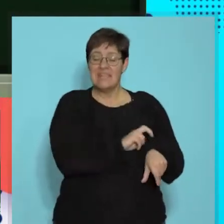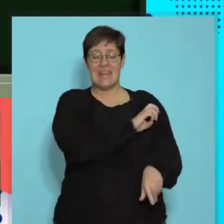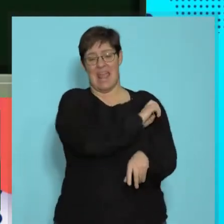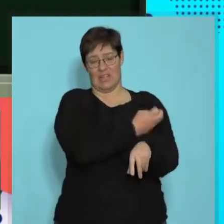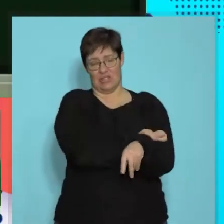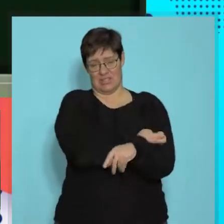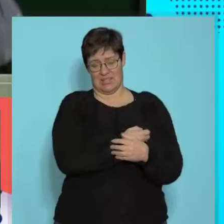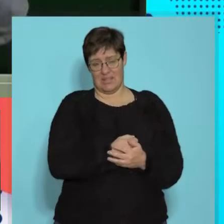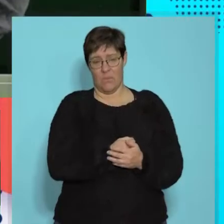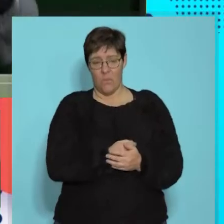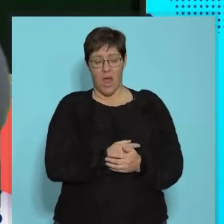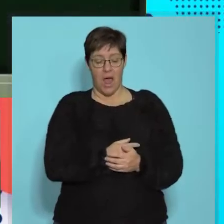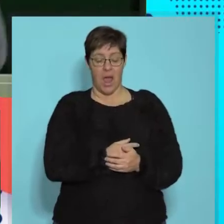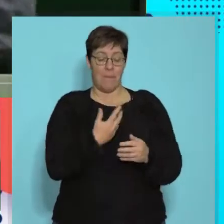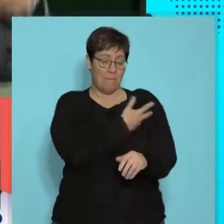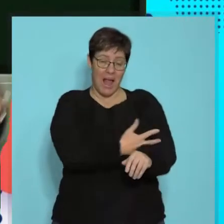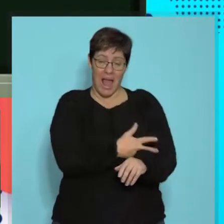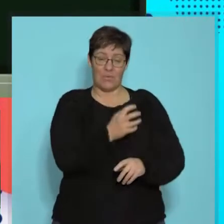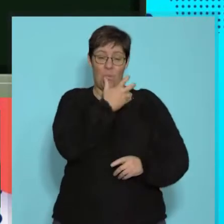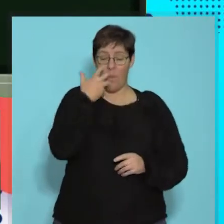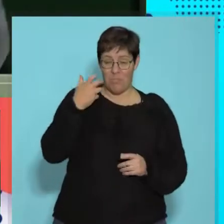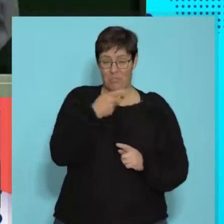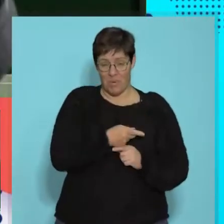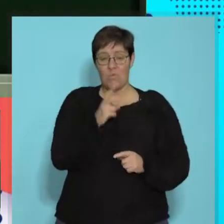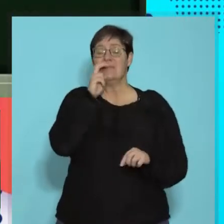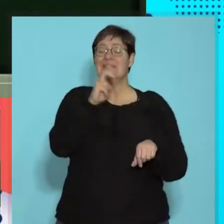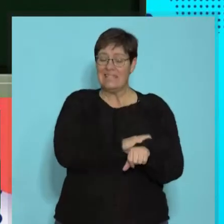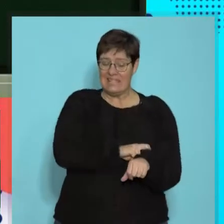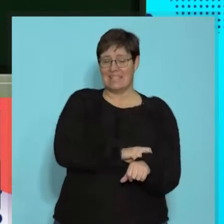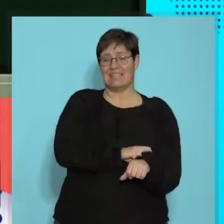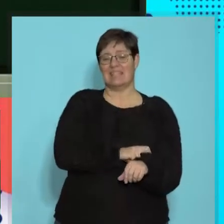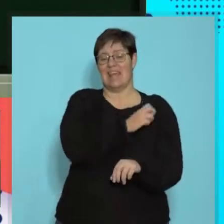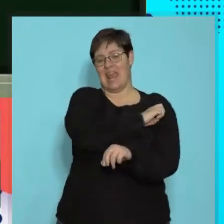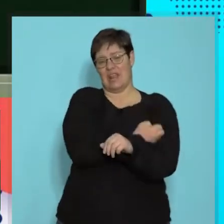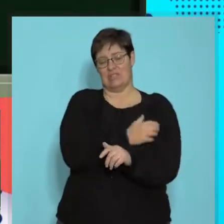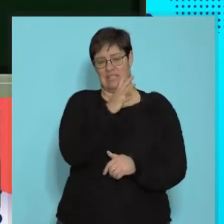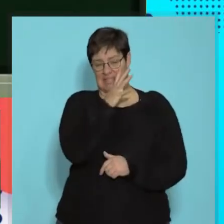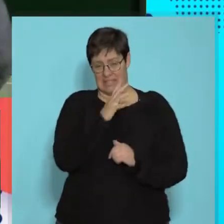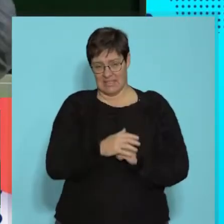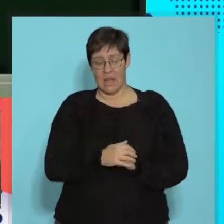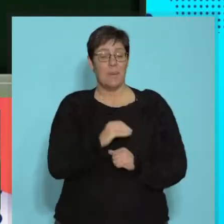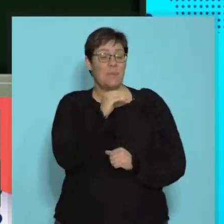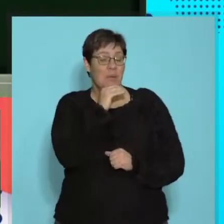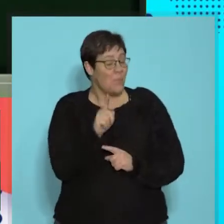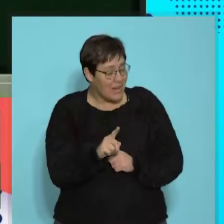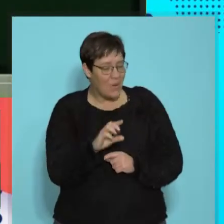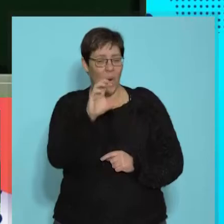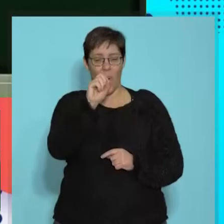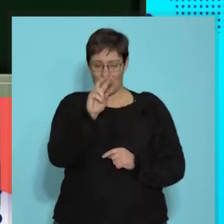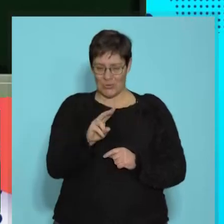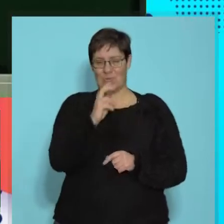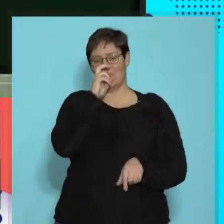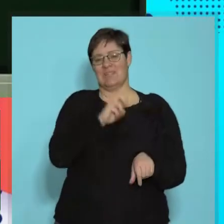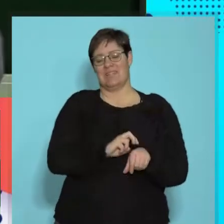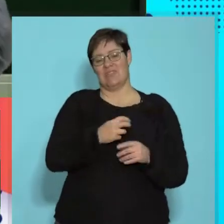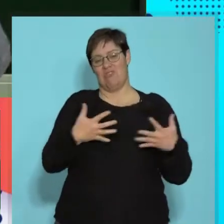warm-blooded, endothermic, and we need a lot of energy, which means we're going to need a lot of oxygen. So we need to have a